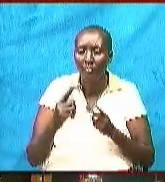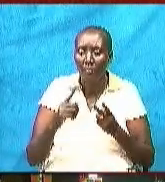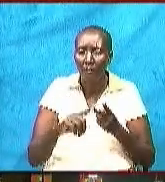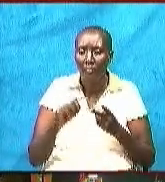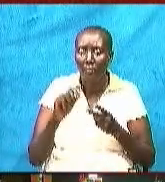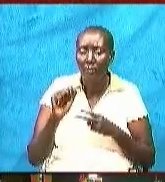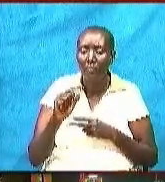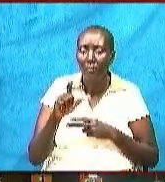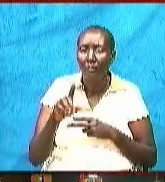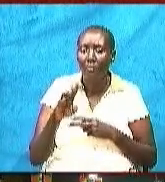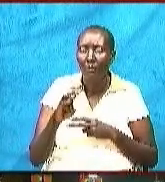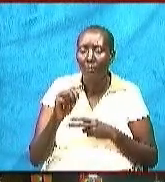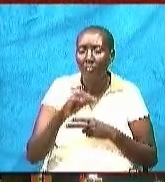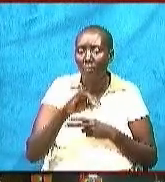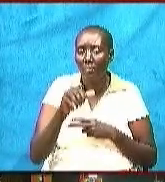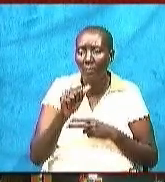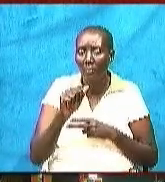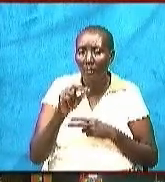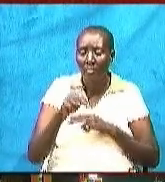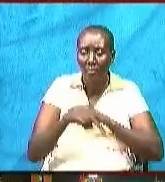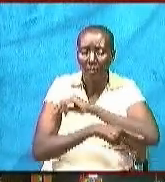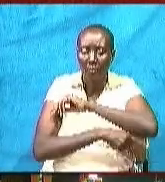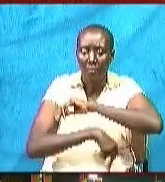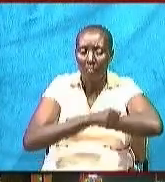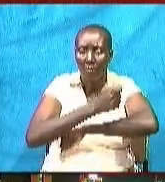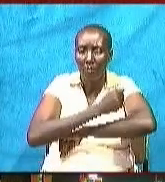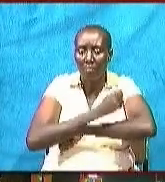Arbajan Primary School 2,